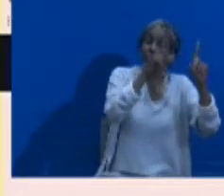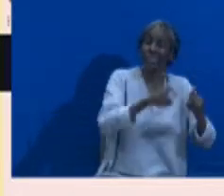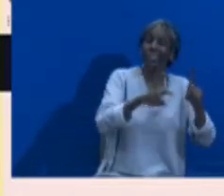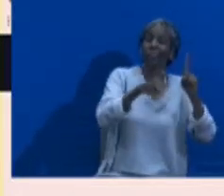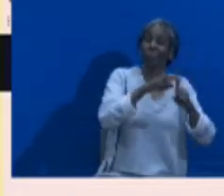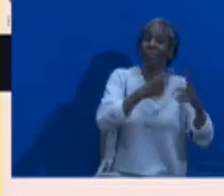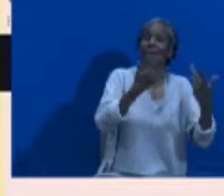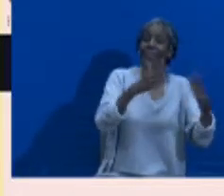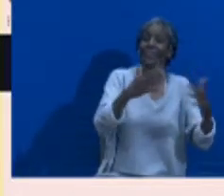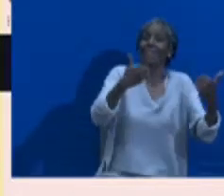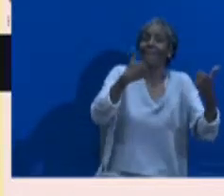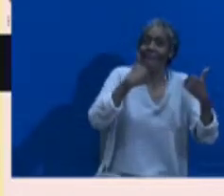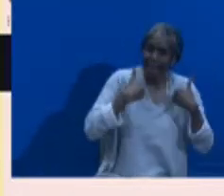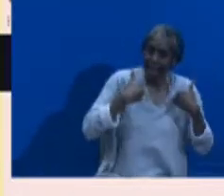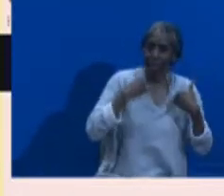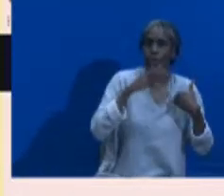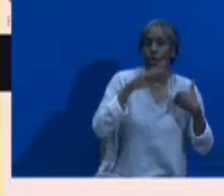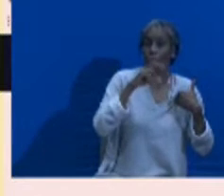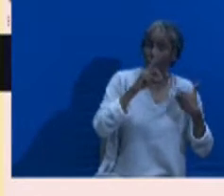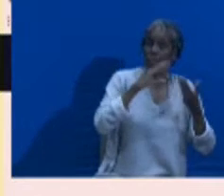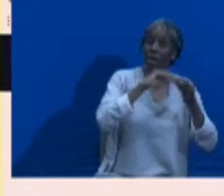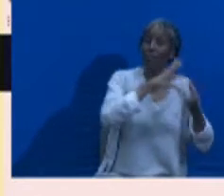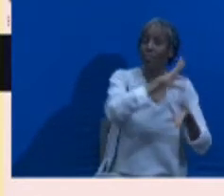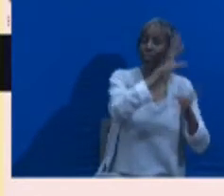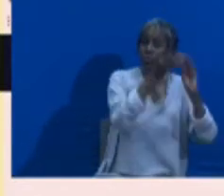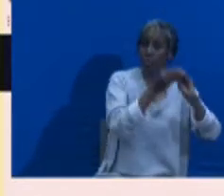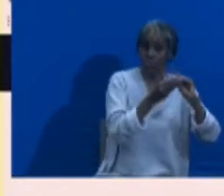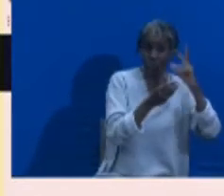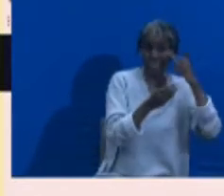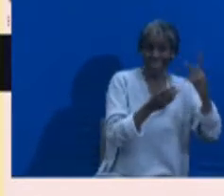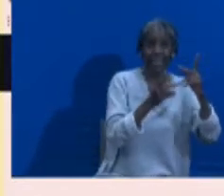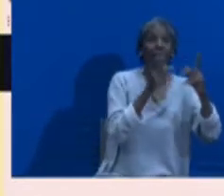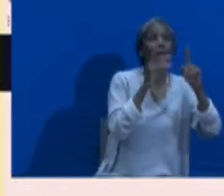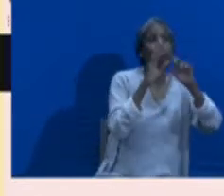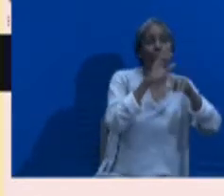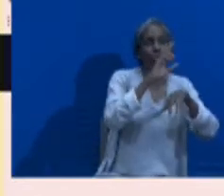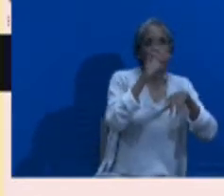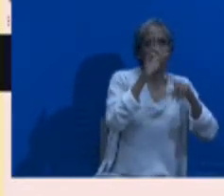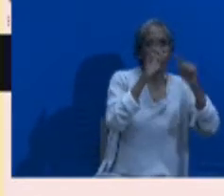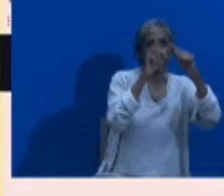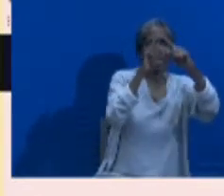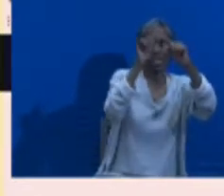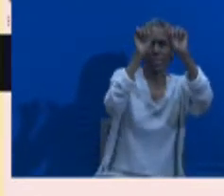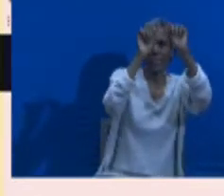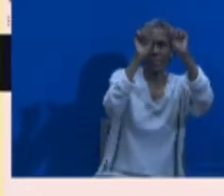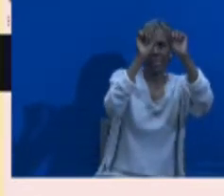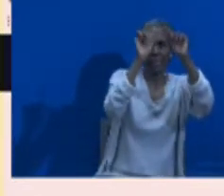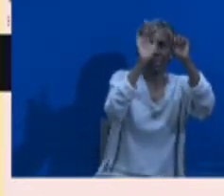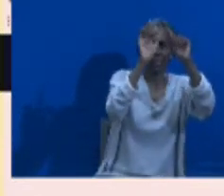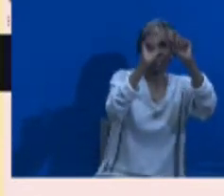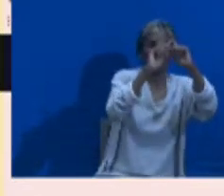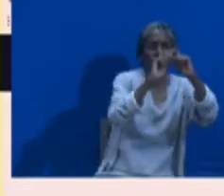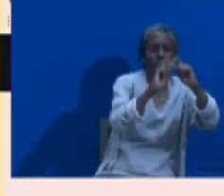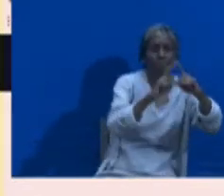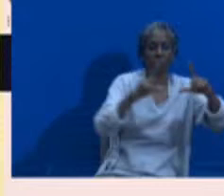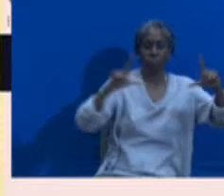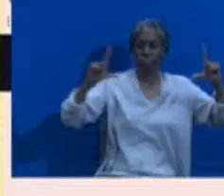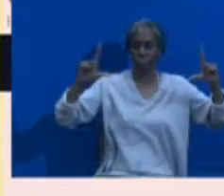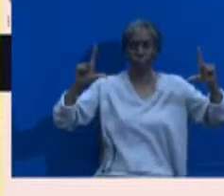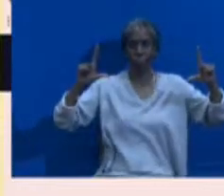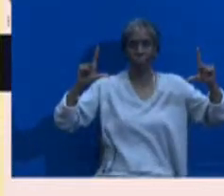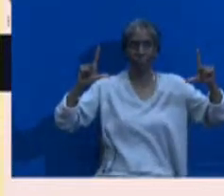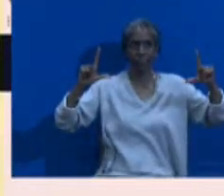And what I will show you, I hope, is that if you click up on the right-hand corner of that, it opens that page up for